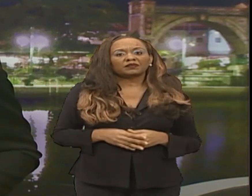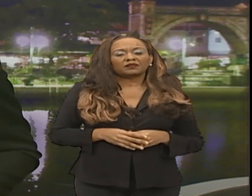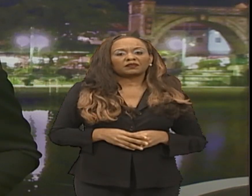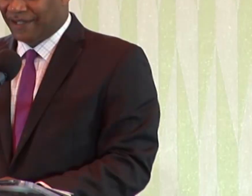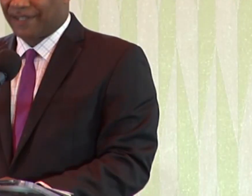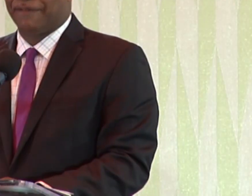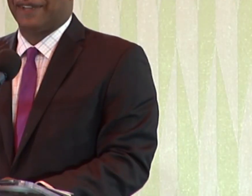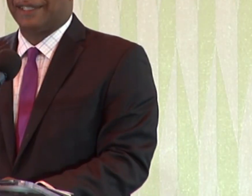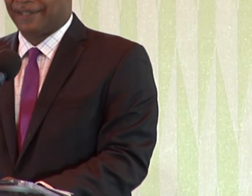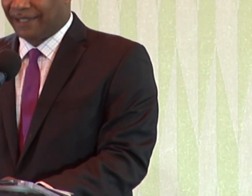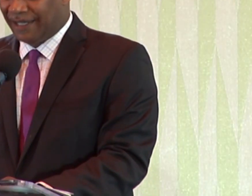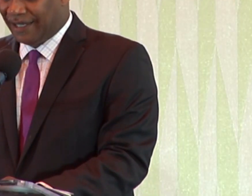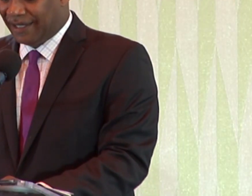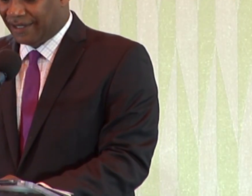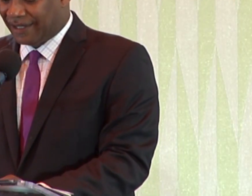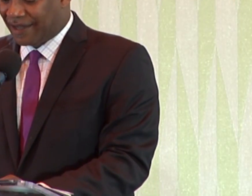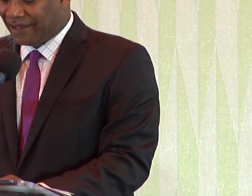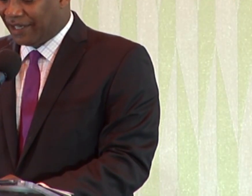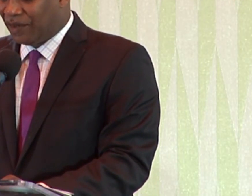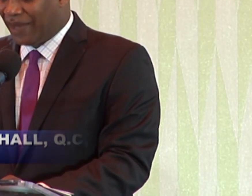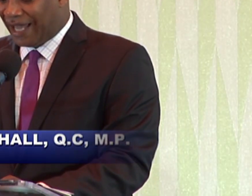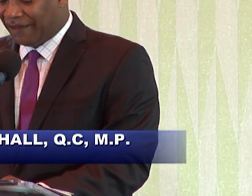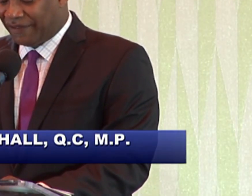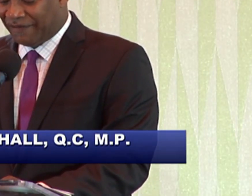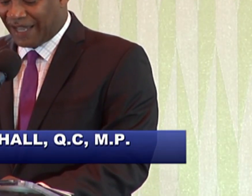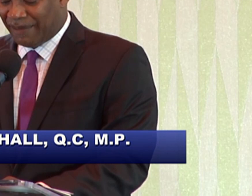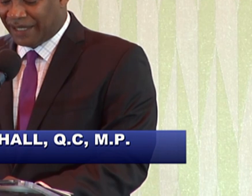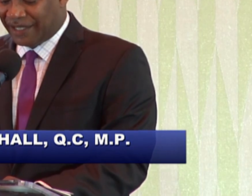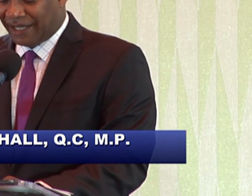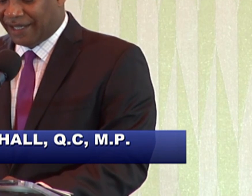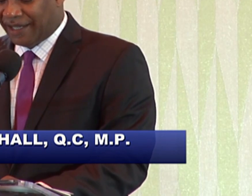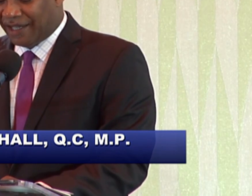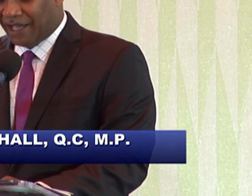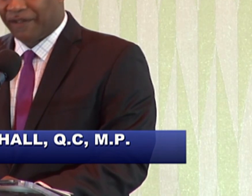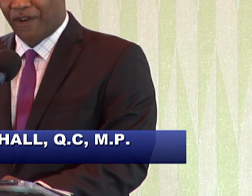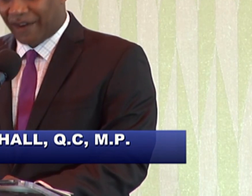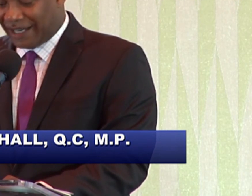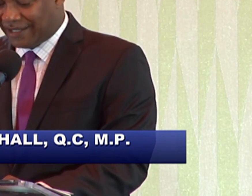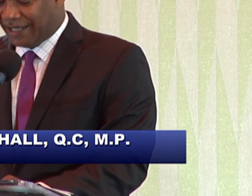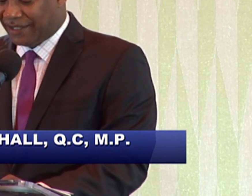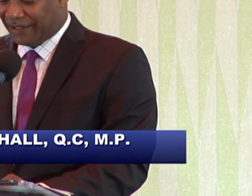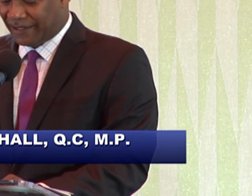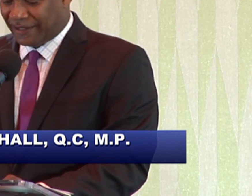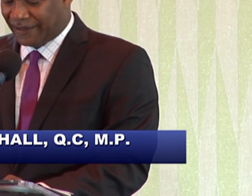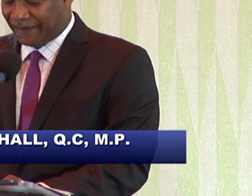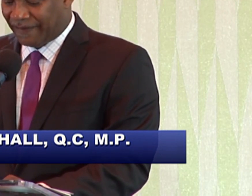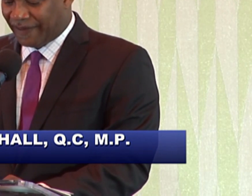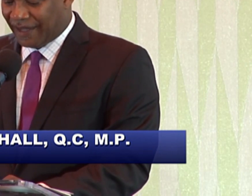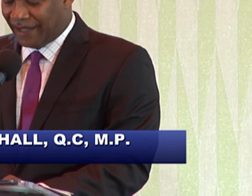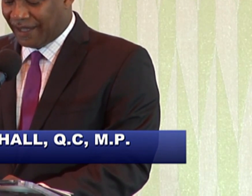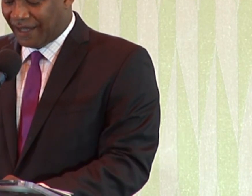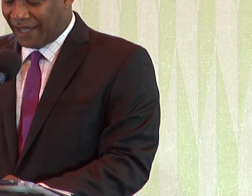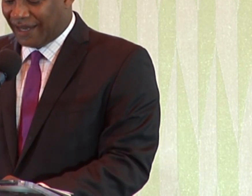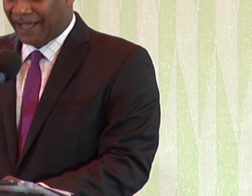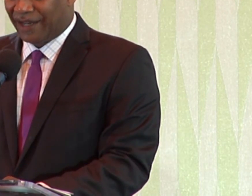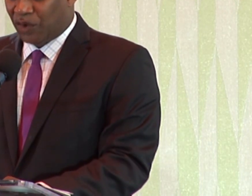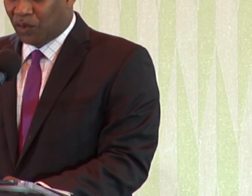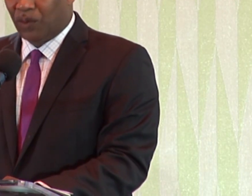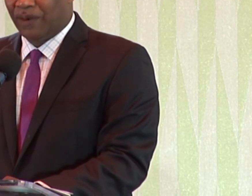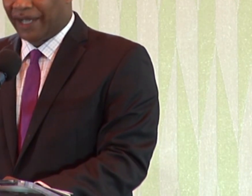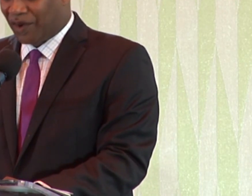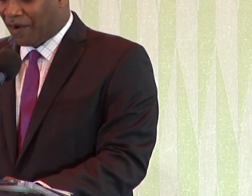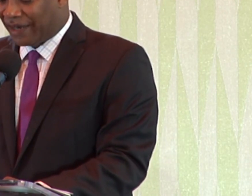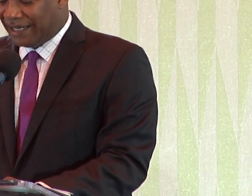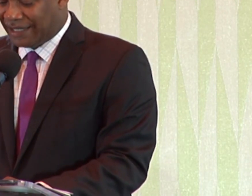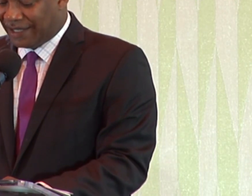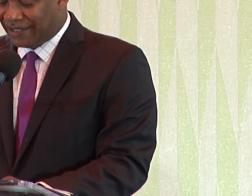Compliance professionals are vital to the continued health and viability of your organizations, and that